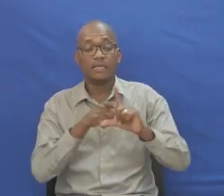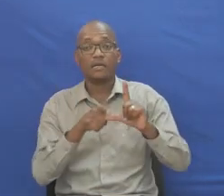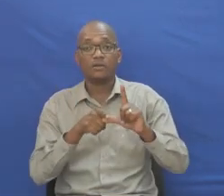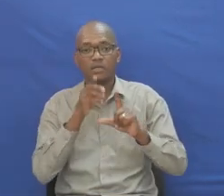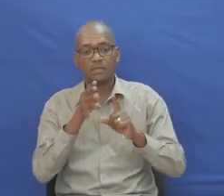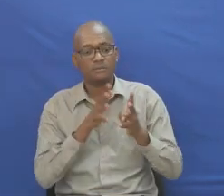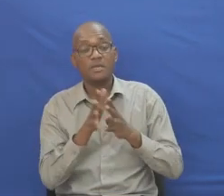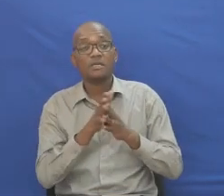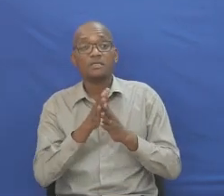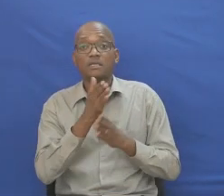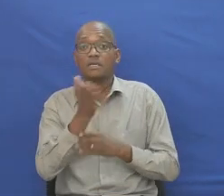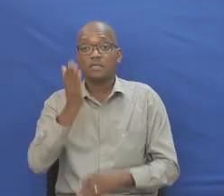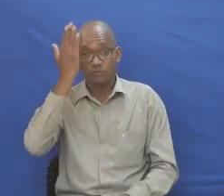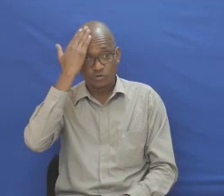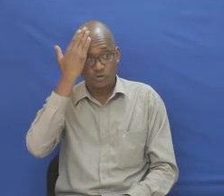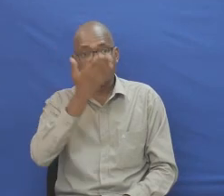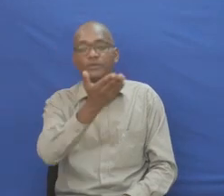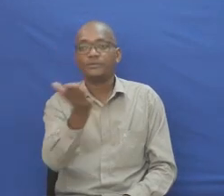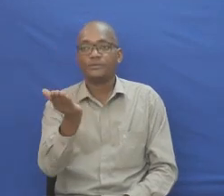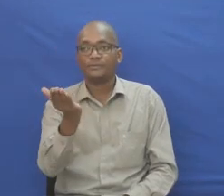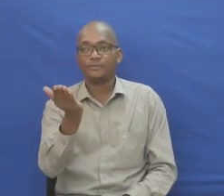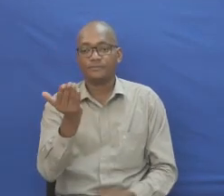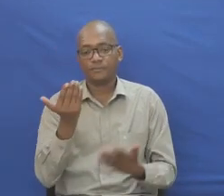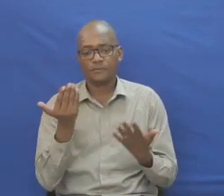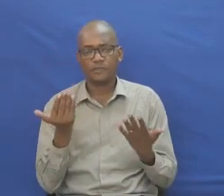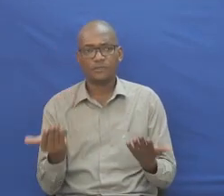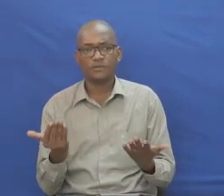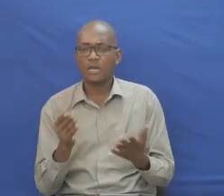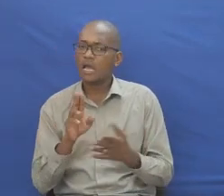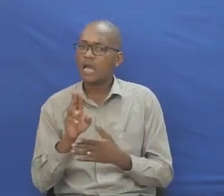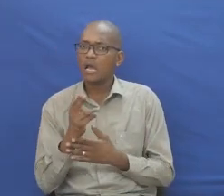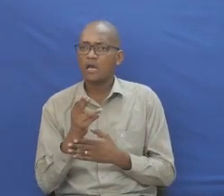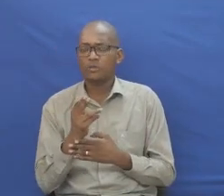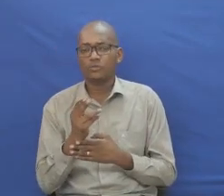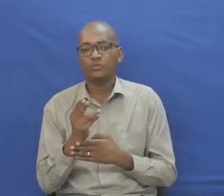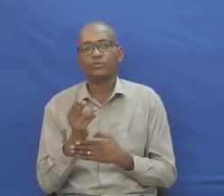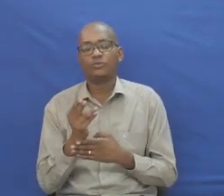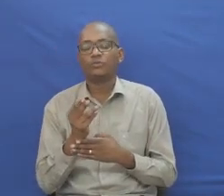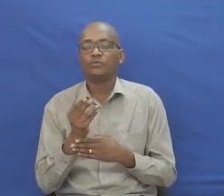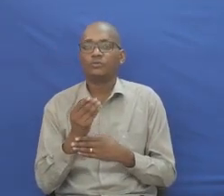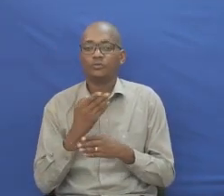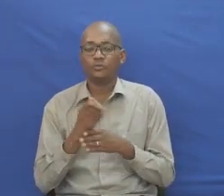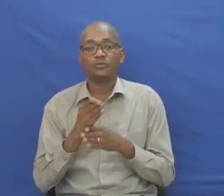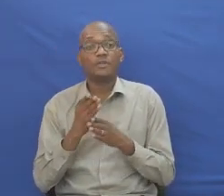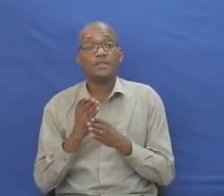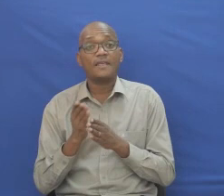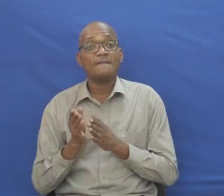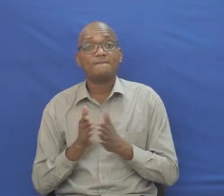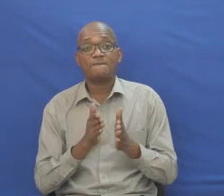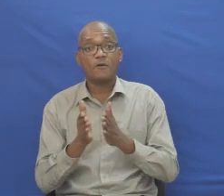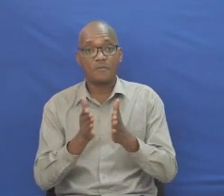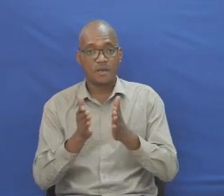know. So in order to know this one, how to derive the formula, first of all, we need to know how the